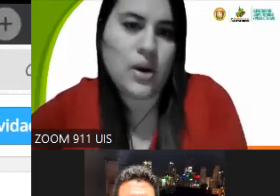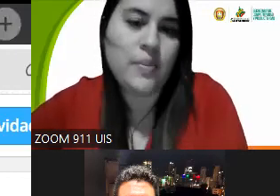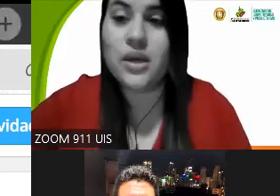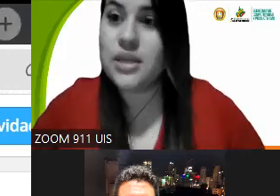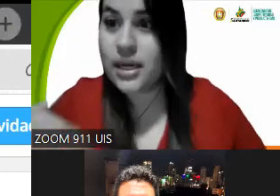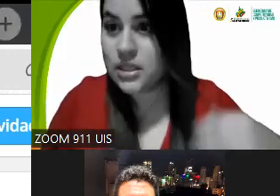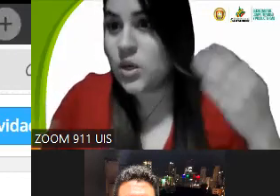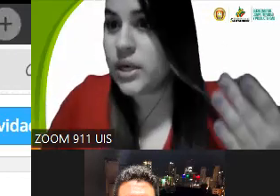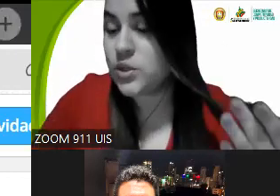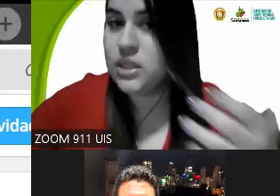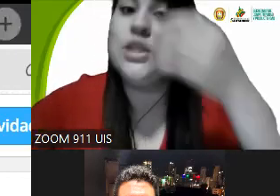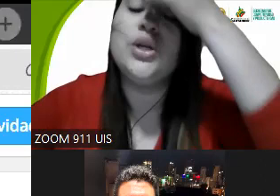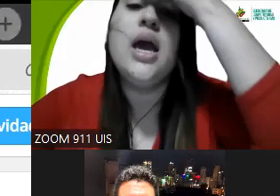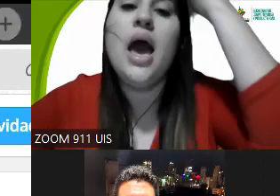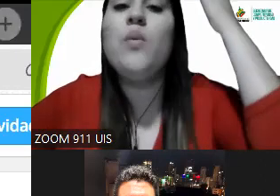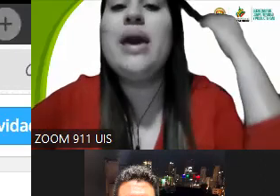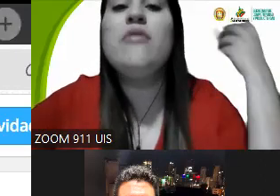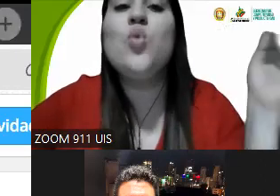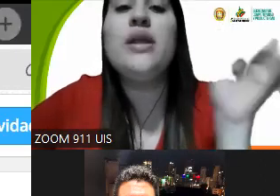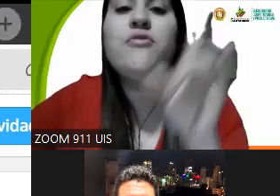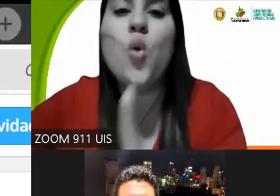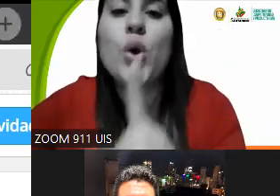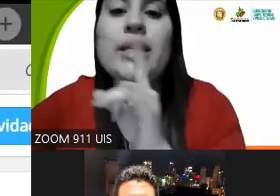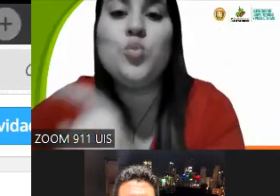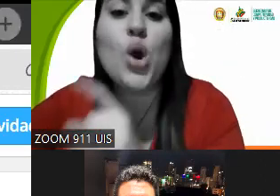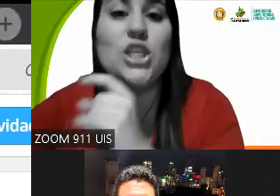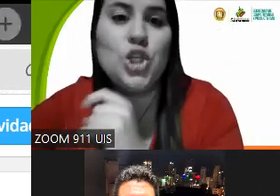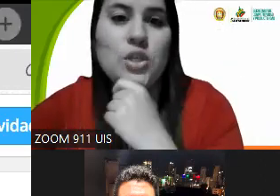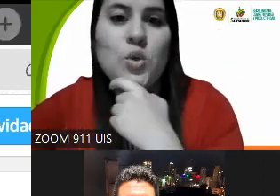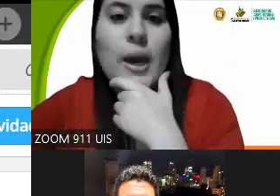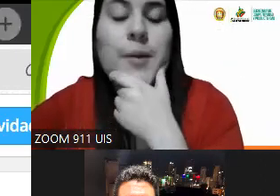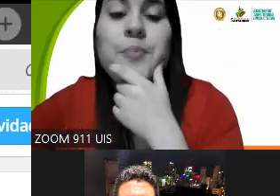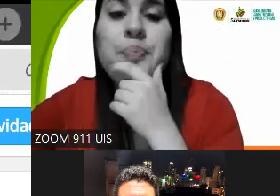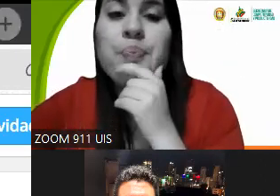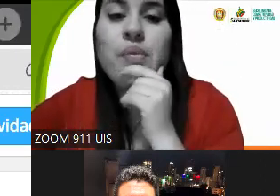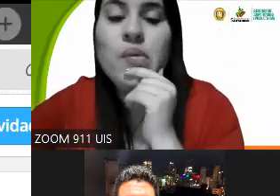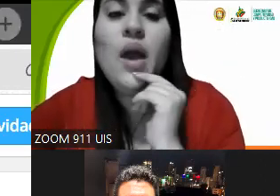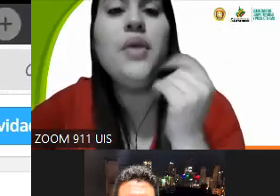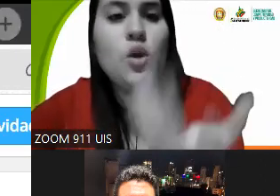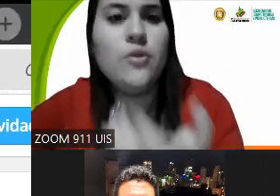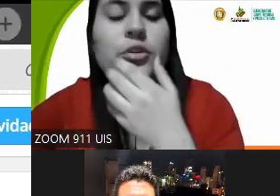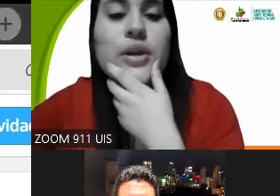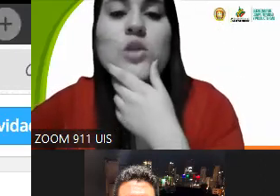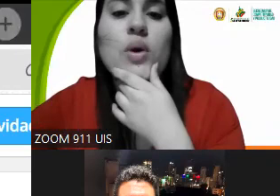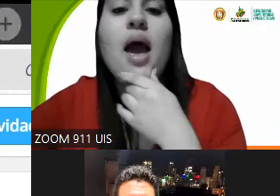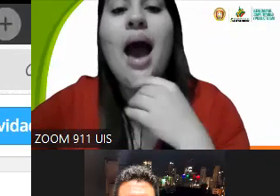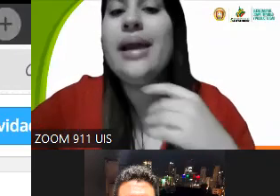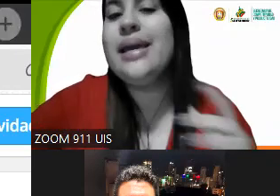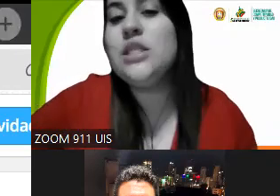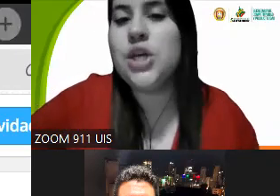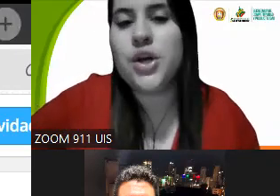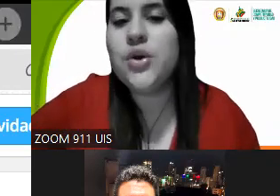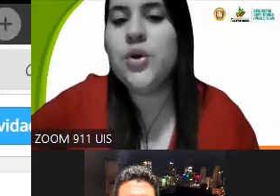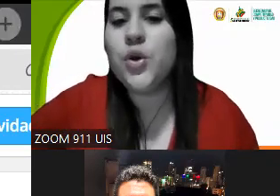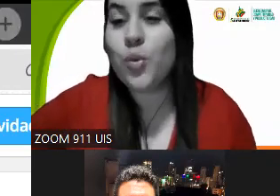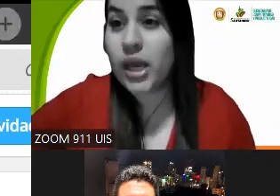on right because that is the correct translation. And we have 24 expressions, okay? And then you move to the next one. I